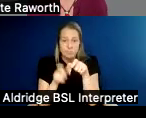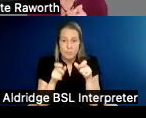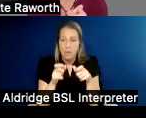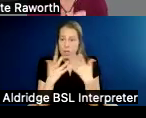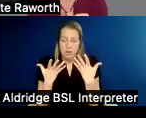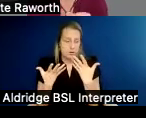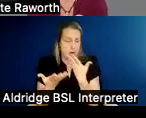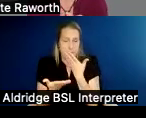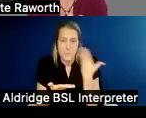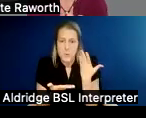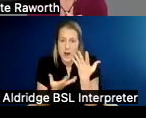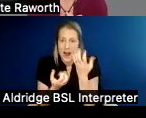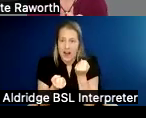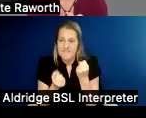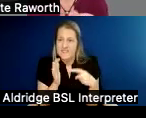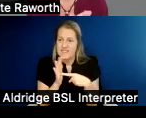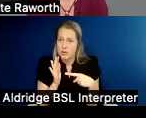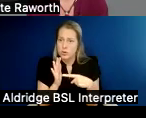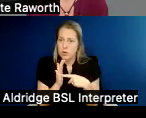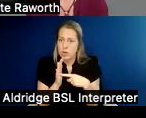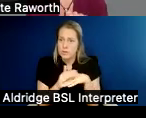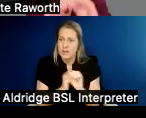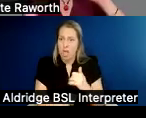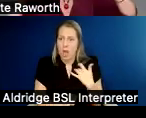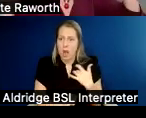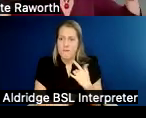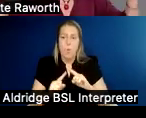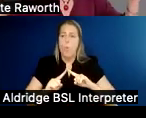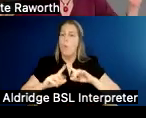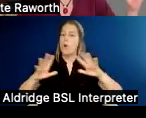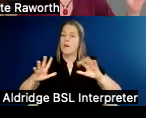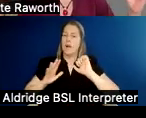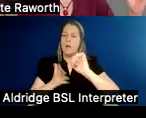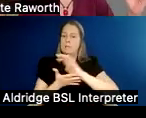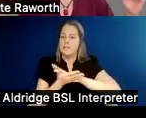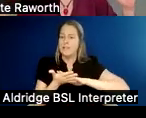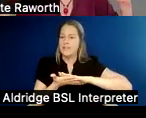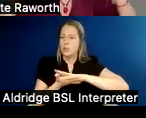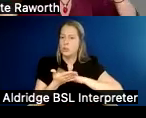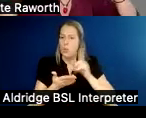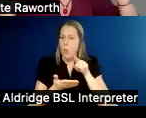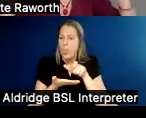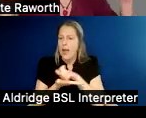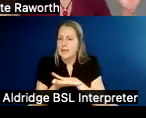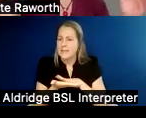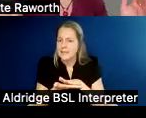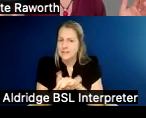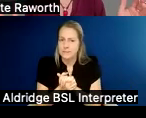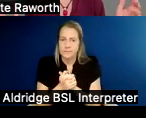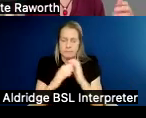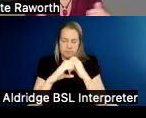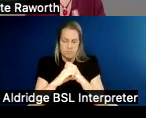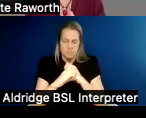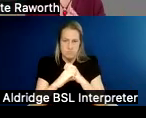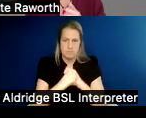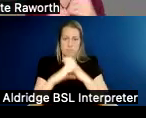life, however we define what those are. And on beyond the outer ring is a space of critical